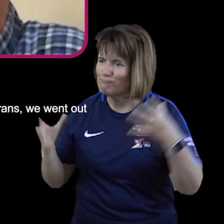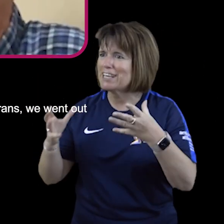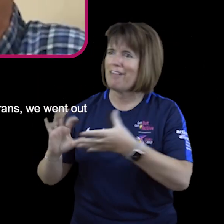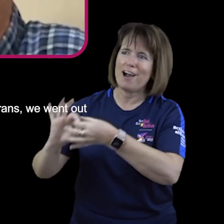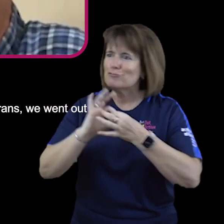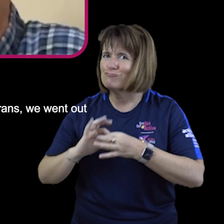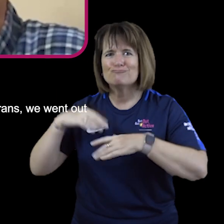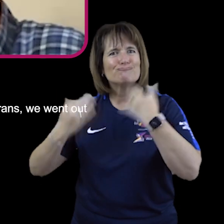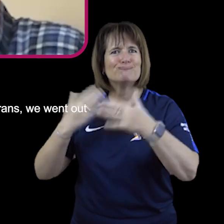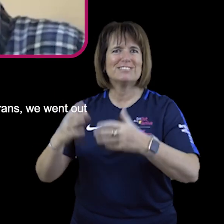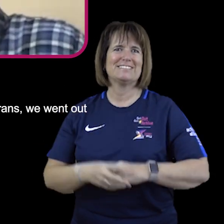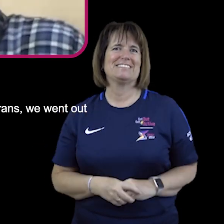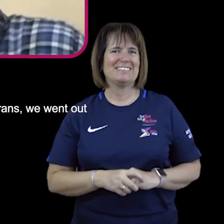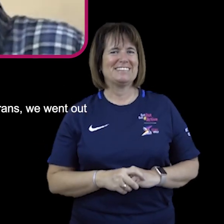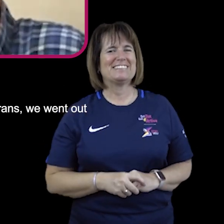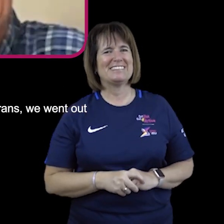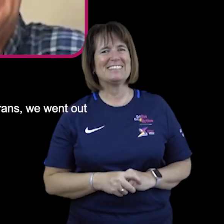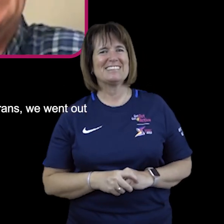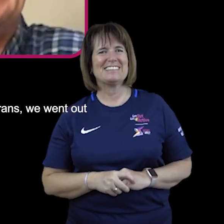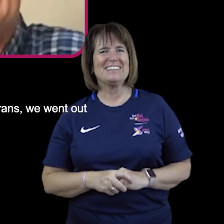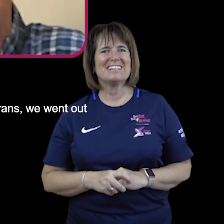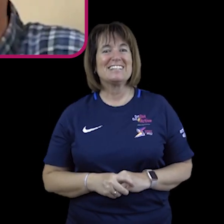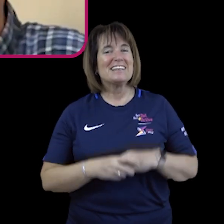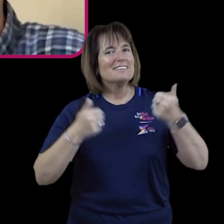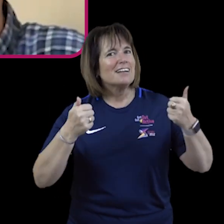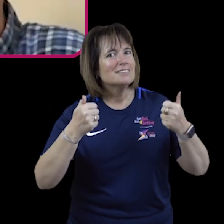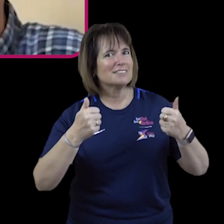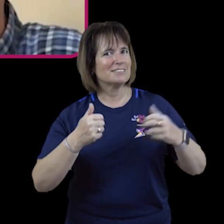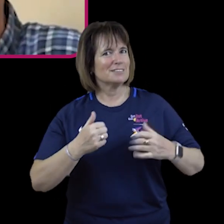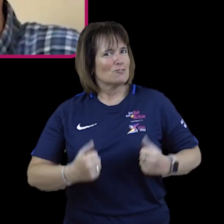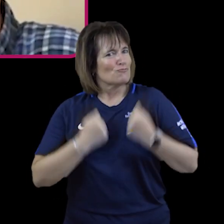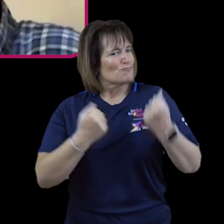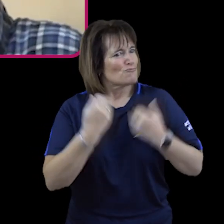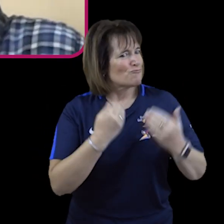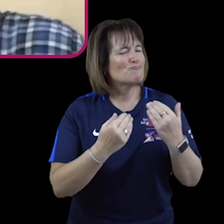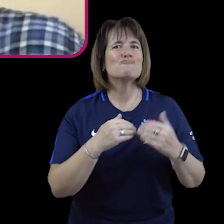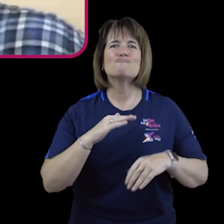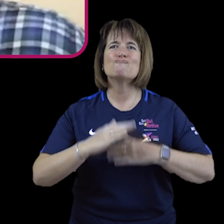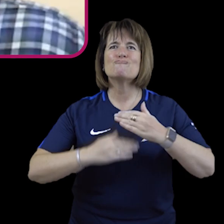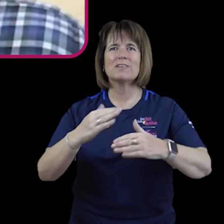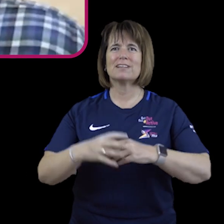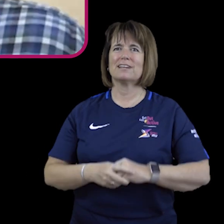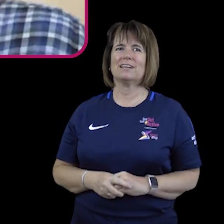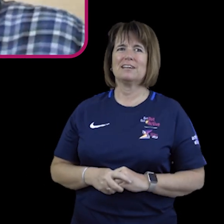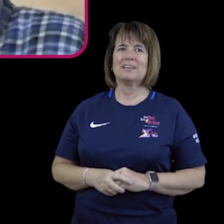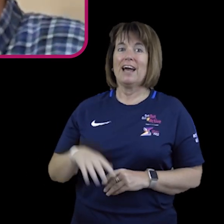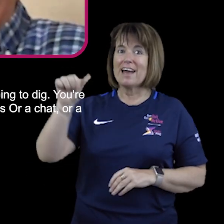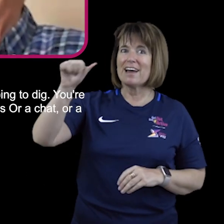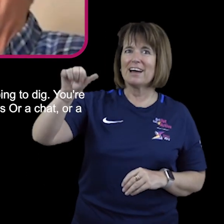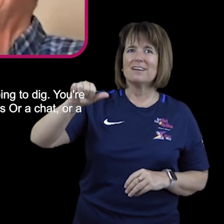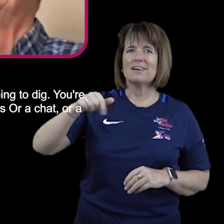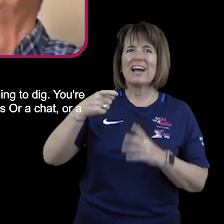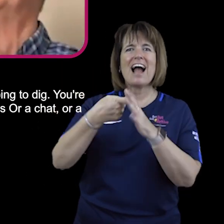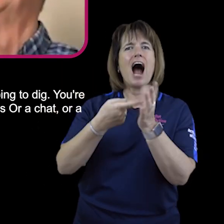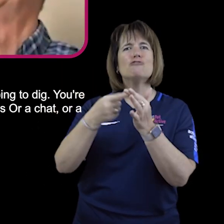we went at it very gung ho. Let's get stuck in. And Karen, endurance, not a sprint. Yes. And in